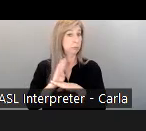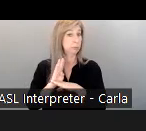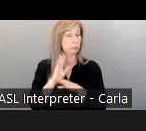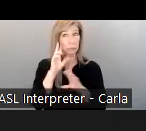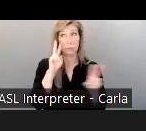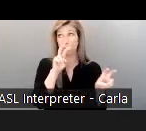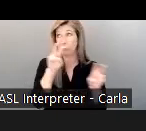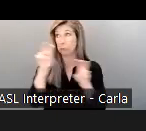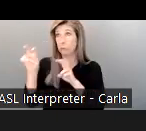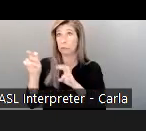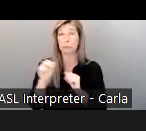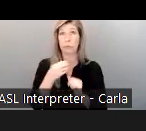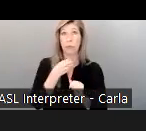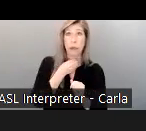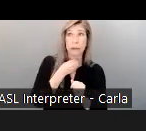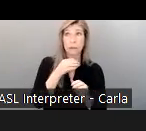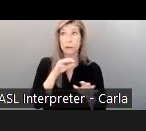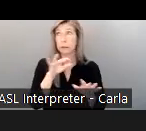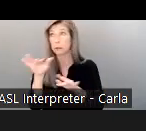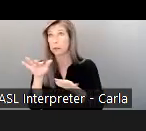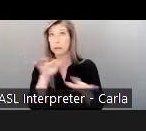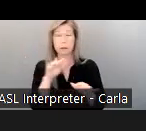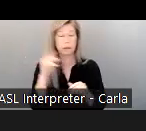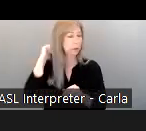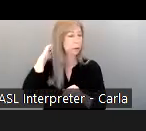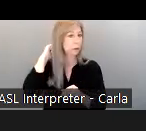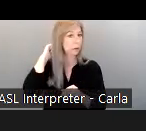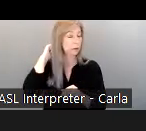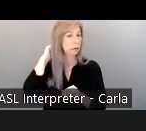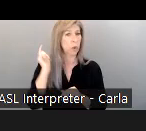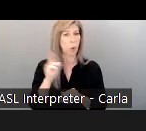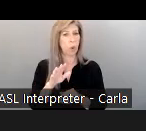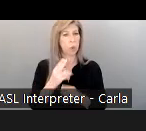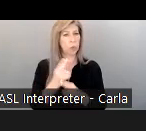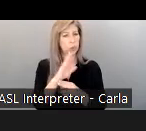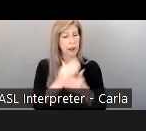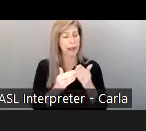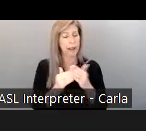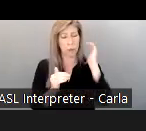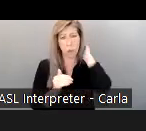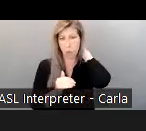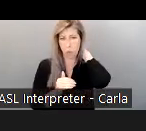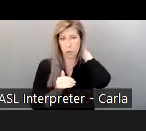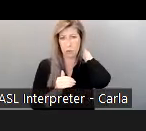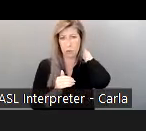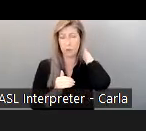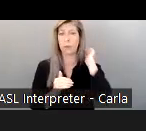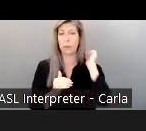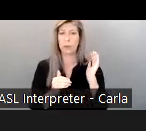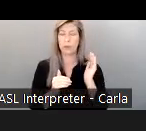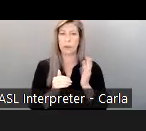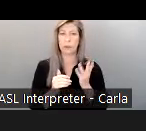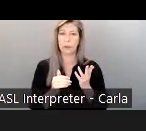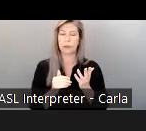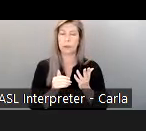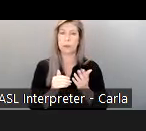unconsciously and consciously. It's very powerful to put your hand there and just let it kind of relax for a